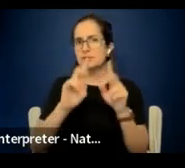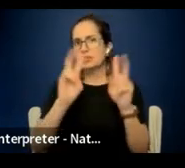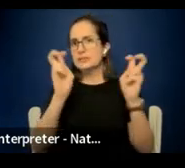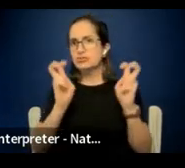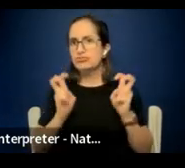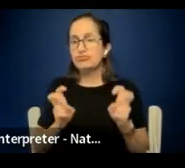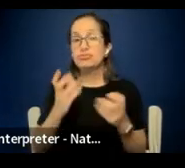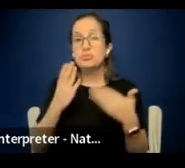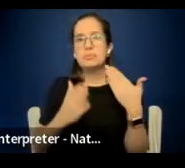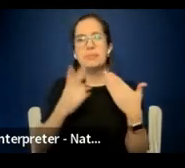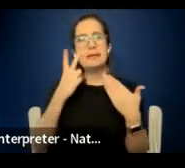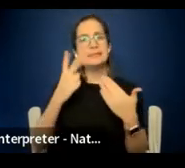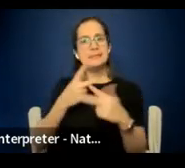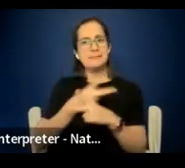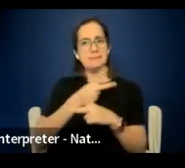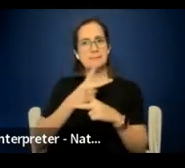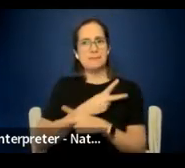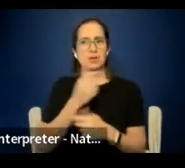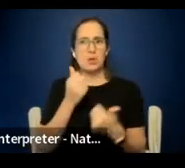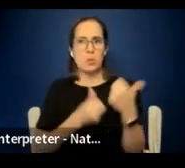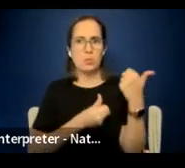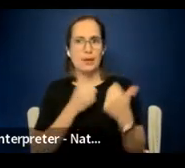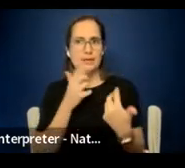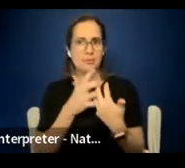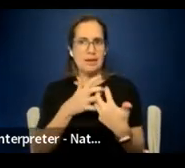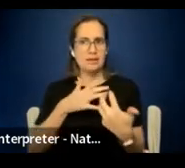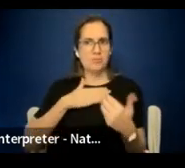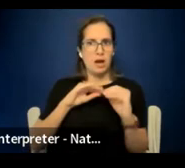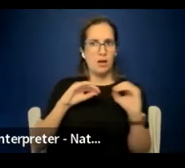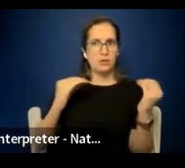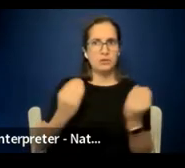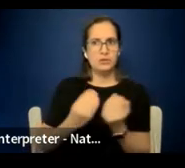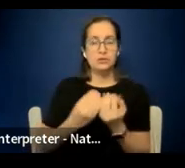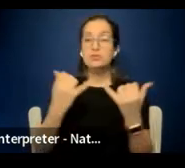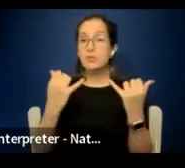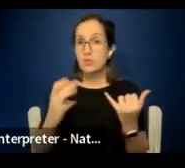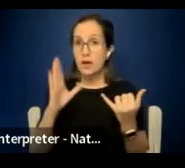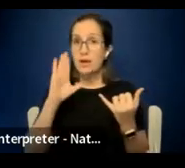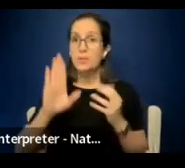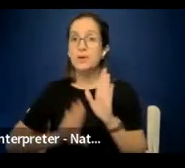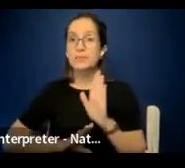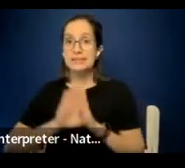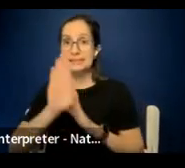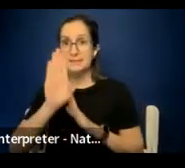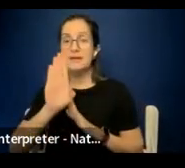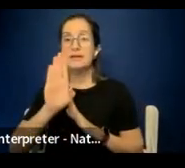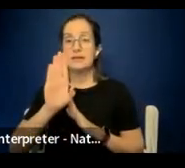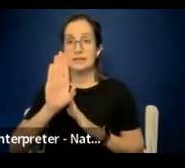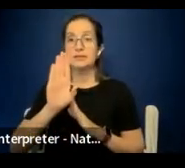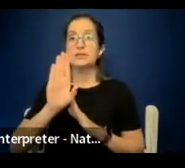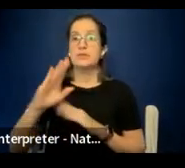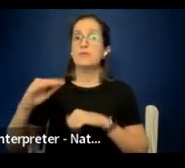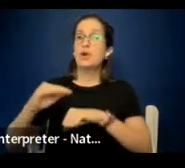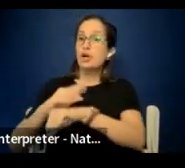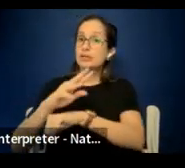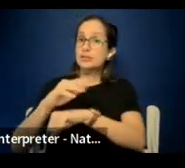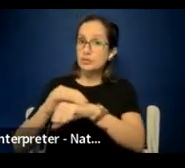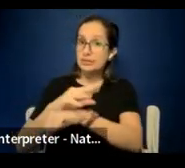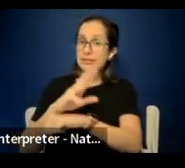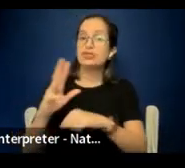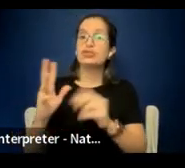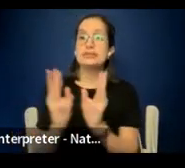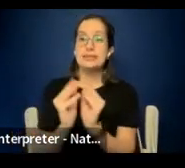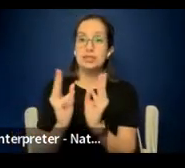your organization in particular, we right now are going to be developing a series of consultation sessions. So those are